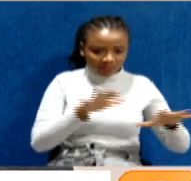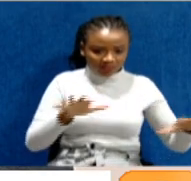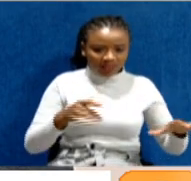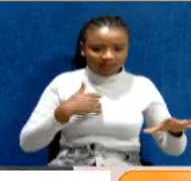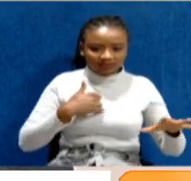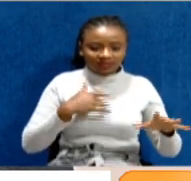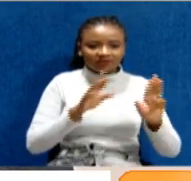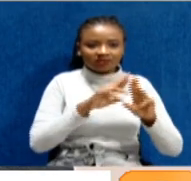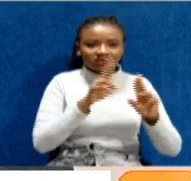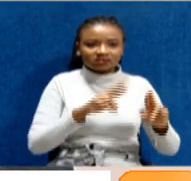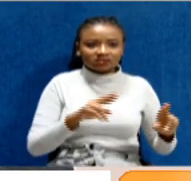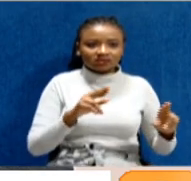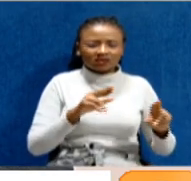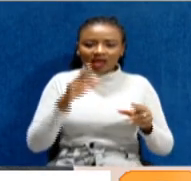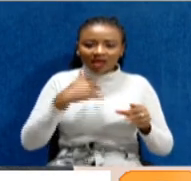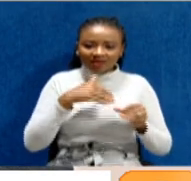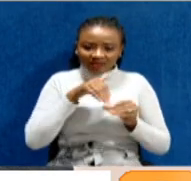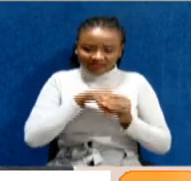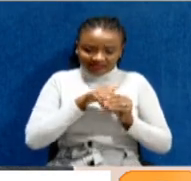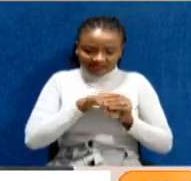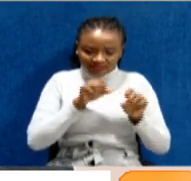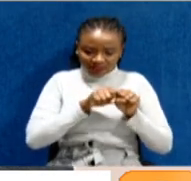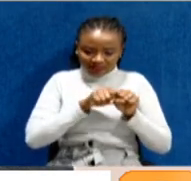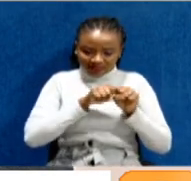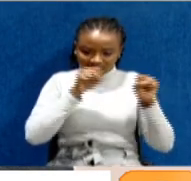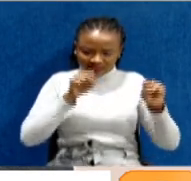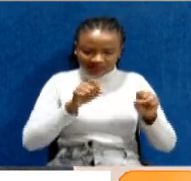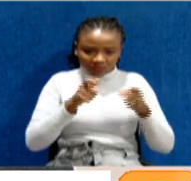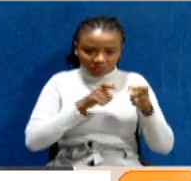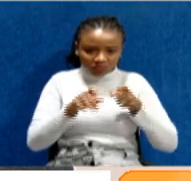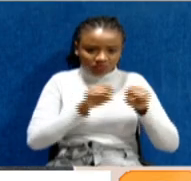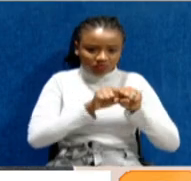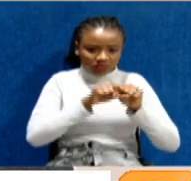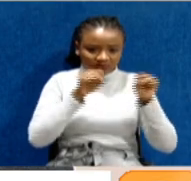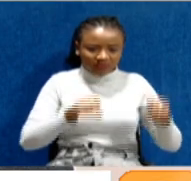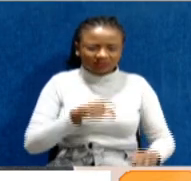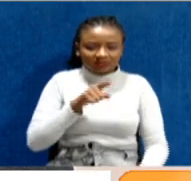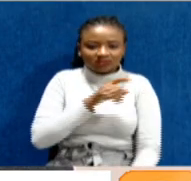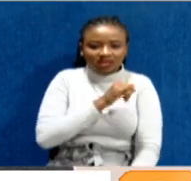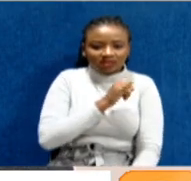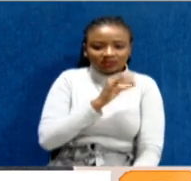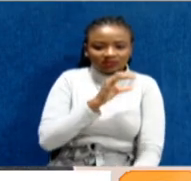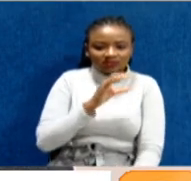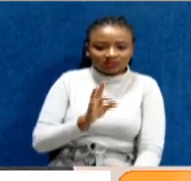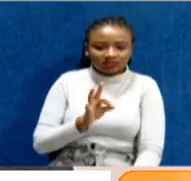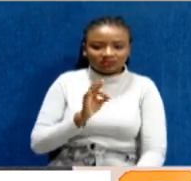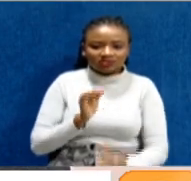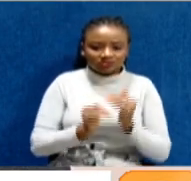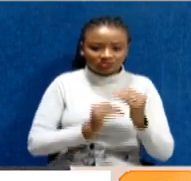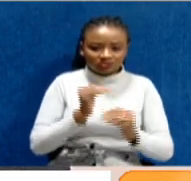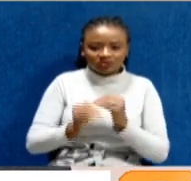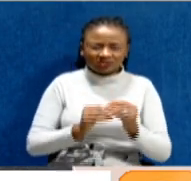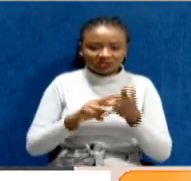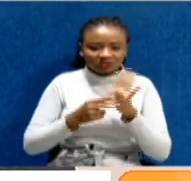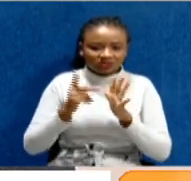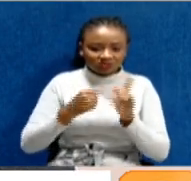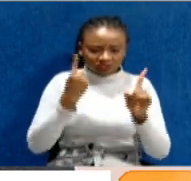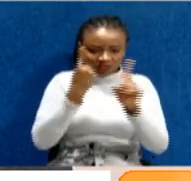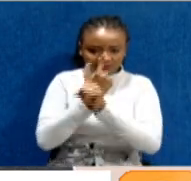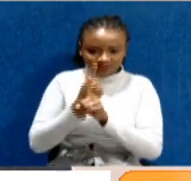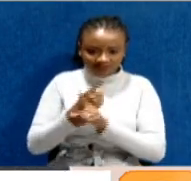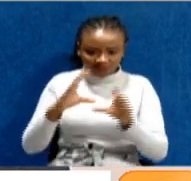call international internal system control systems. These are ICS processes whereby different companies are